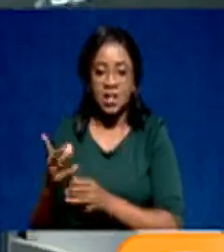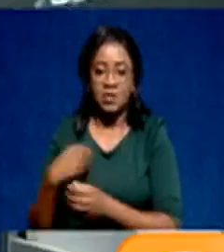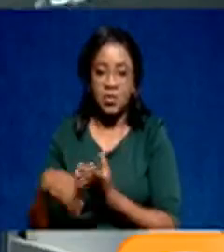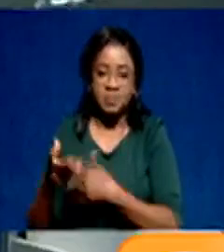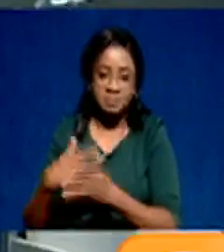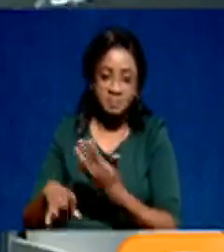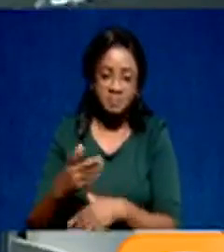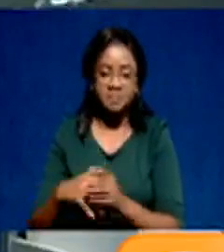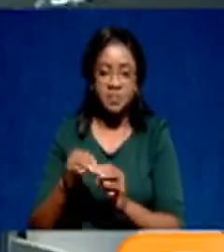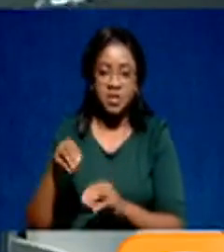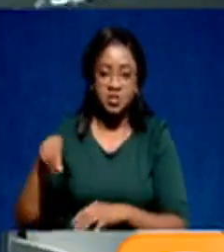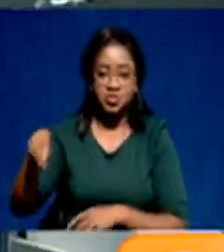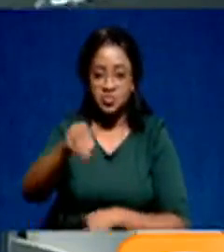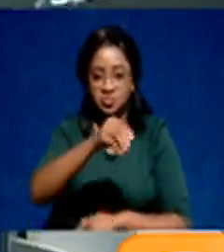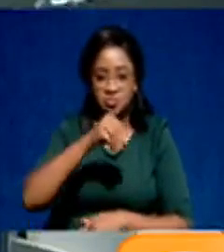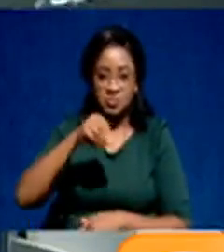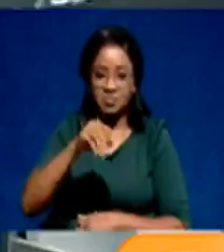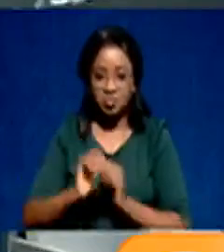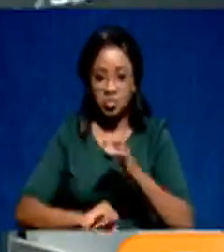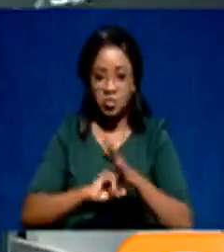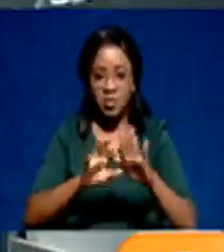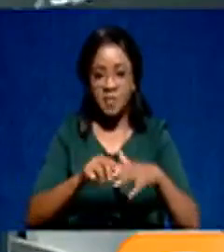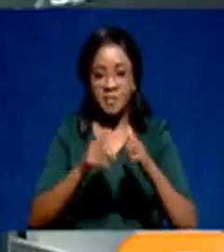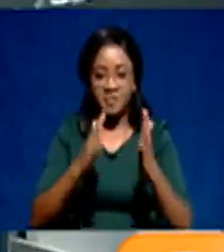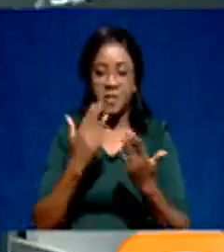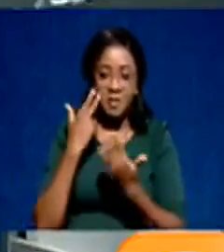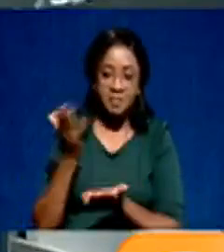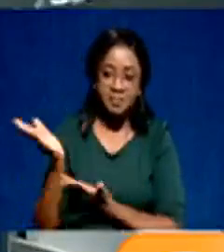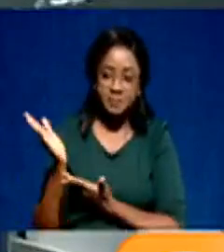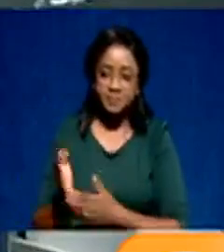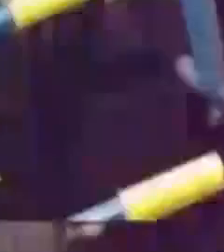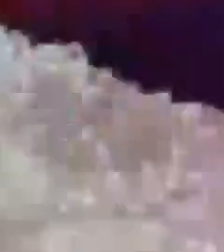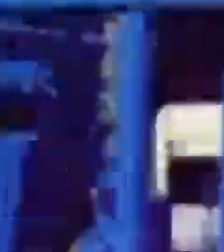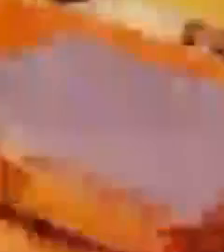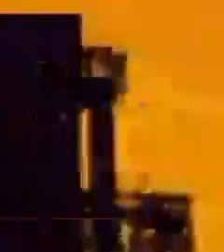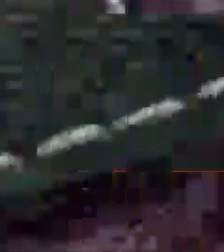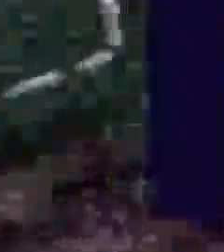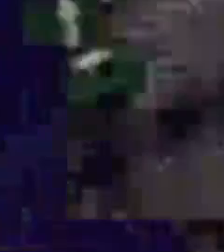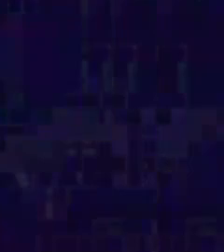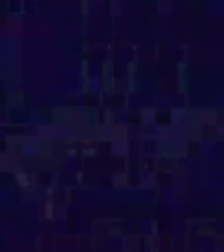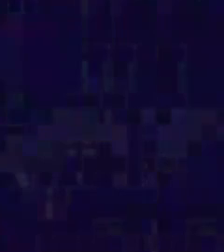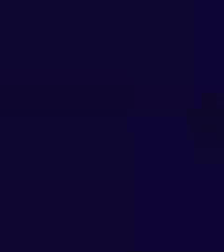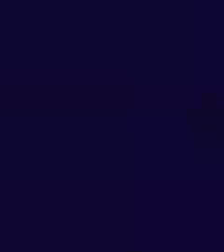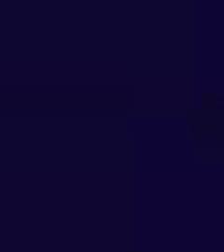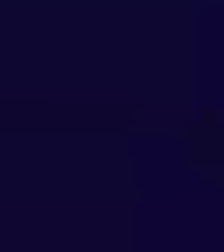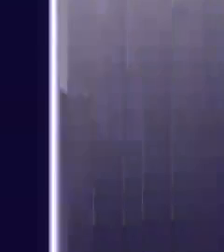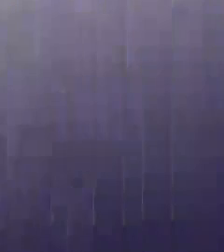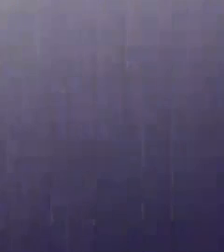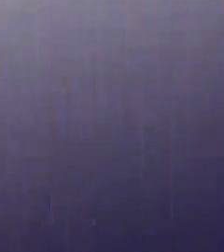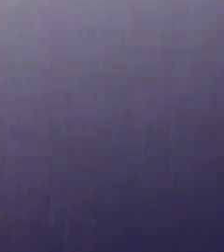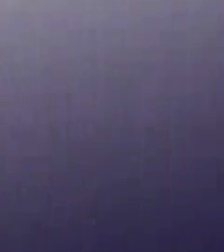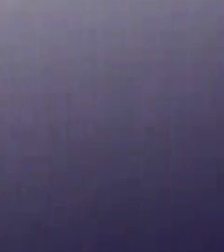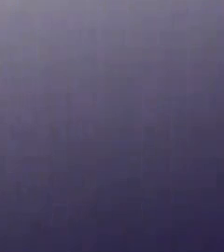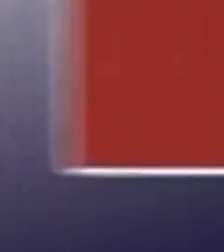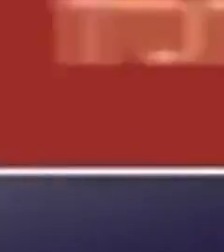small and large-scale farmers. Edward Choya visited them and filed this report. In Kenya, brought to you